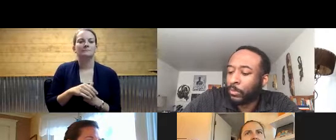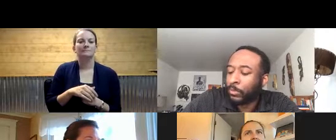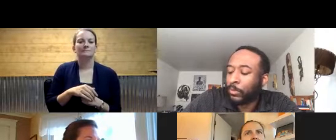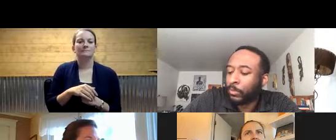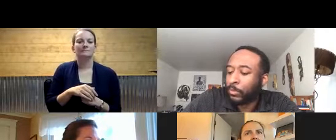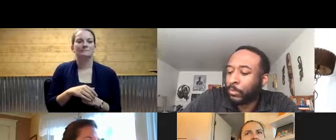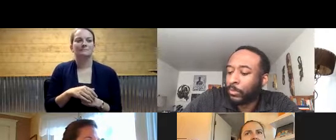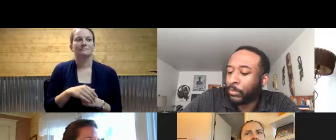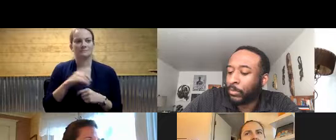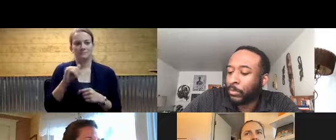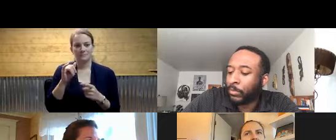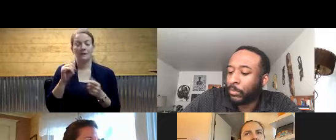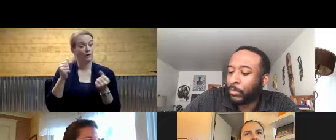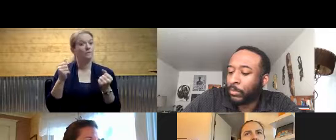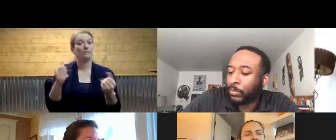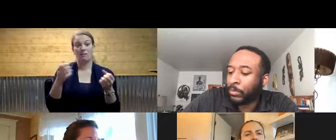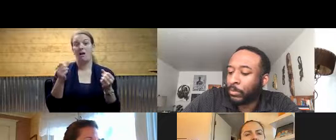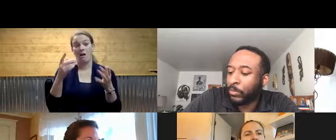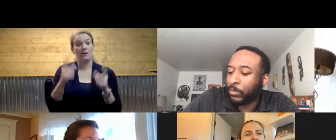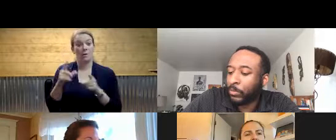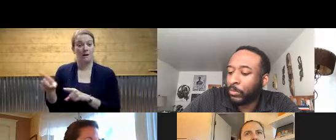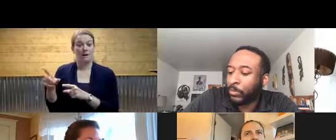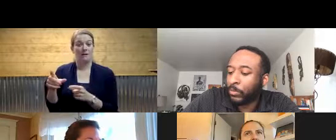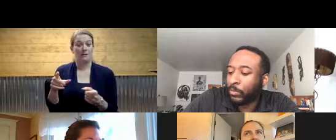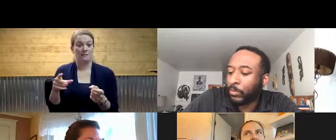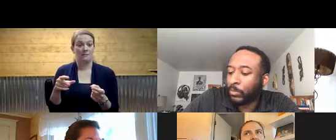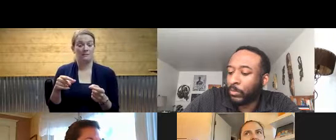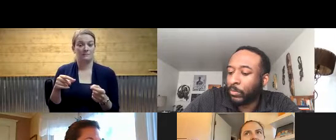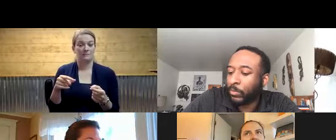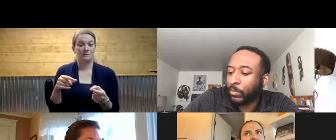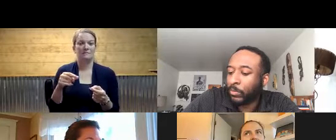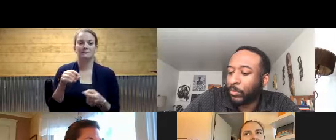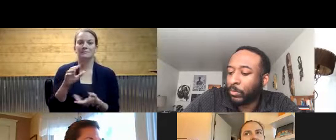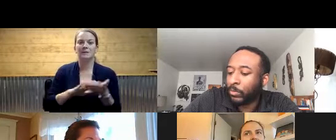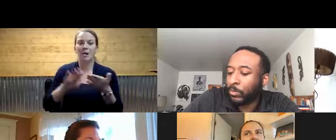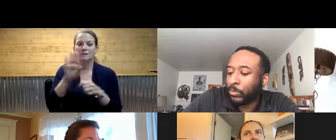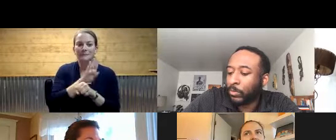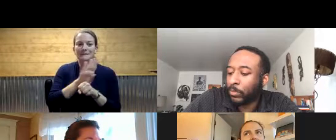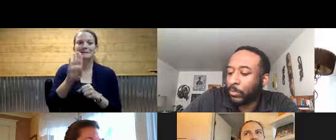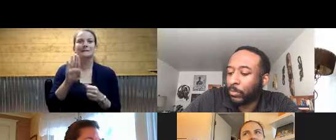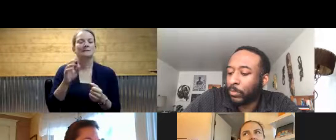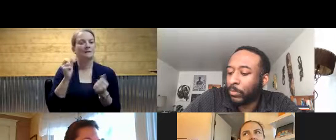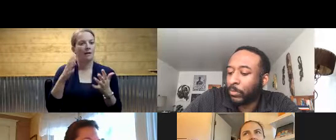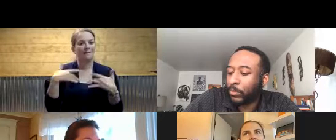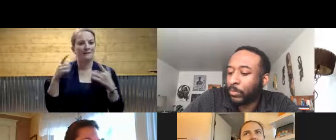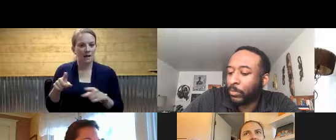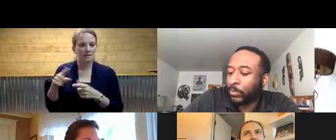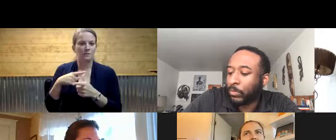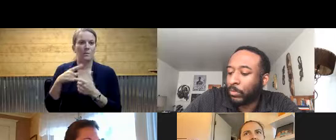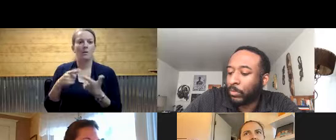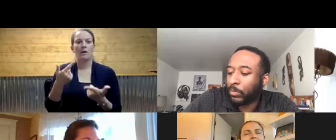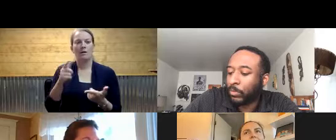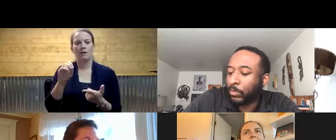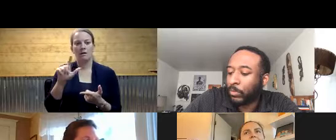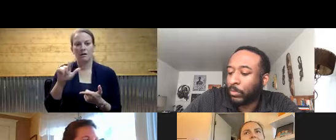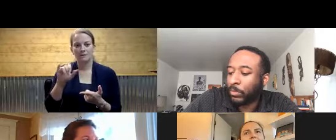of things happening. There's actually so much going on in every single building, like in the Saunders College or in Golisano, the engineering building.